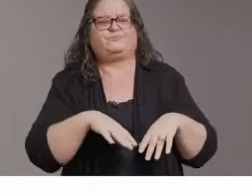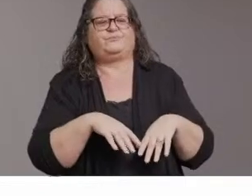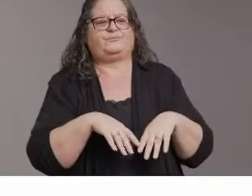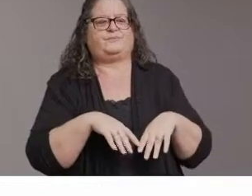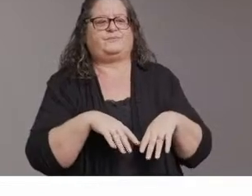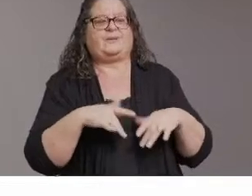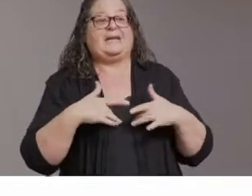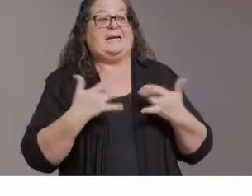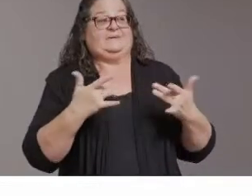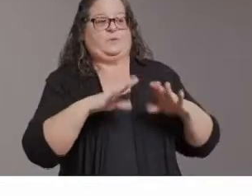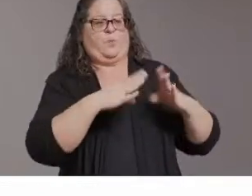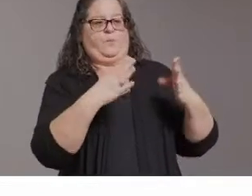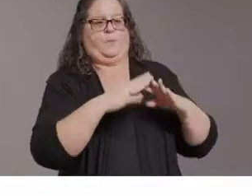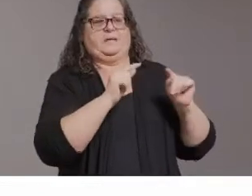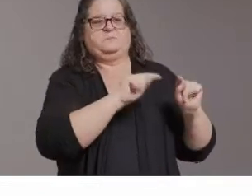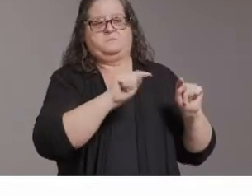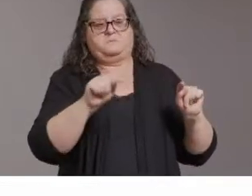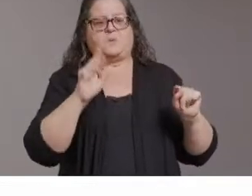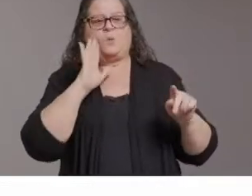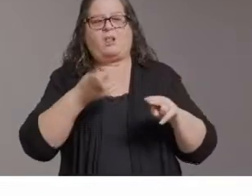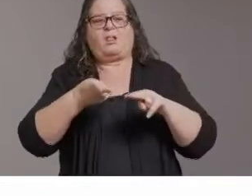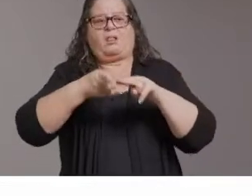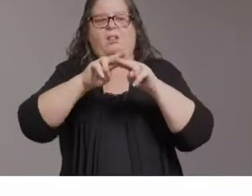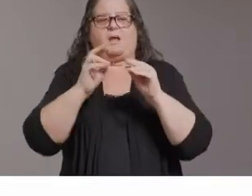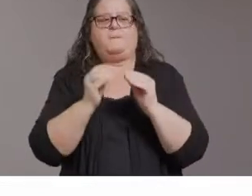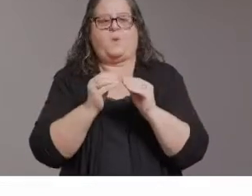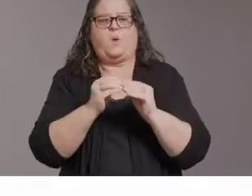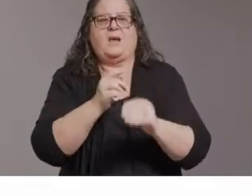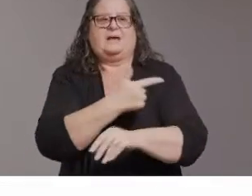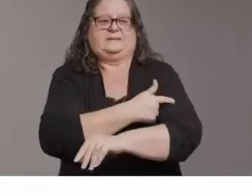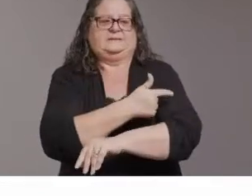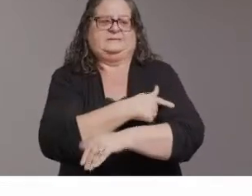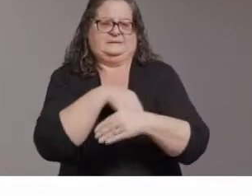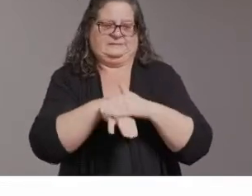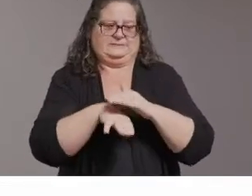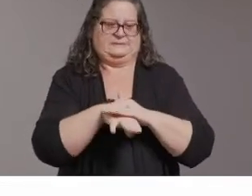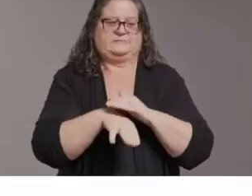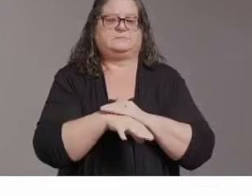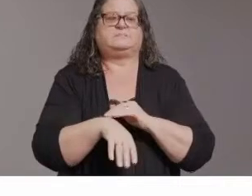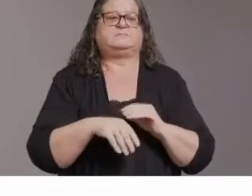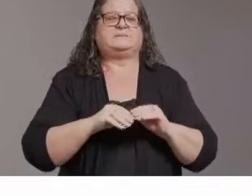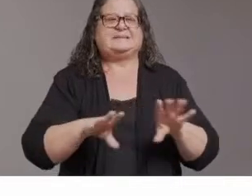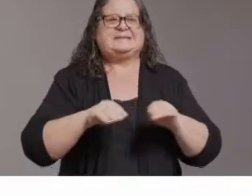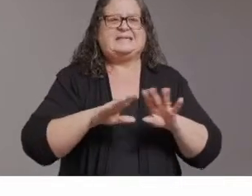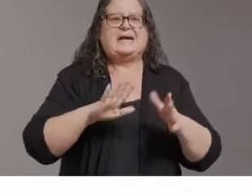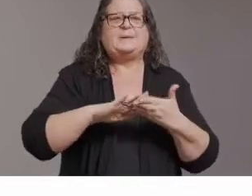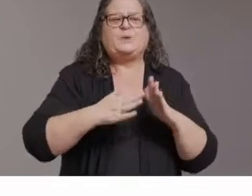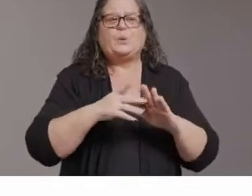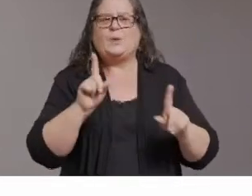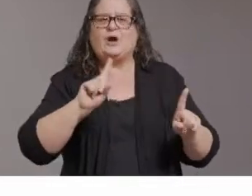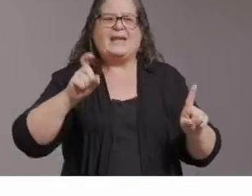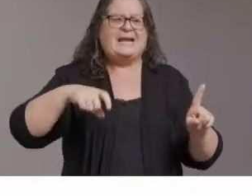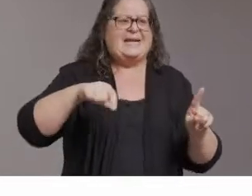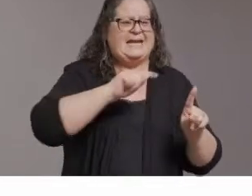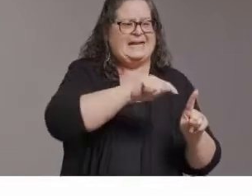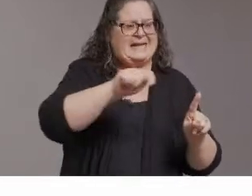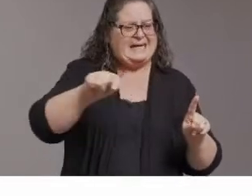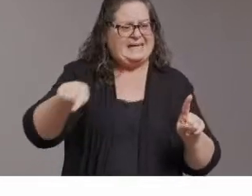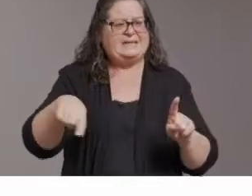increase vaccine access, get these into the communities where they need them, improve equity in our